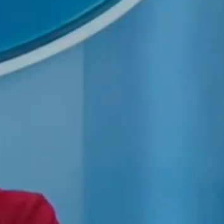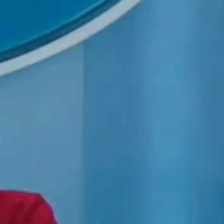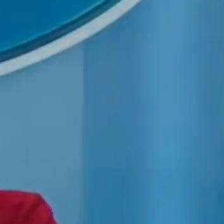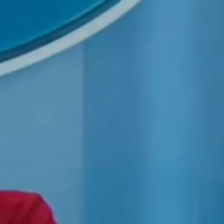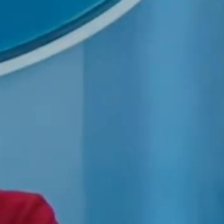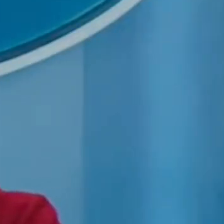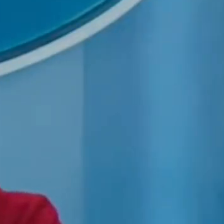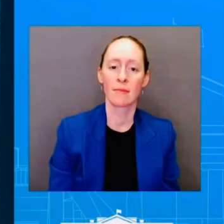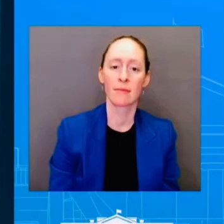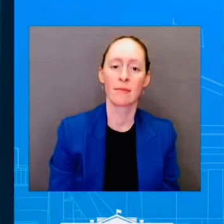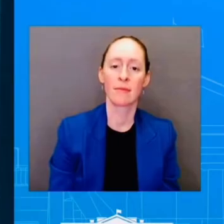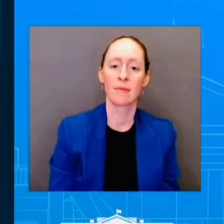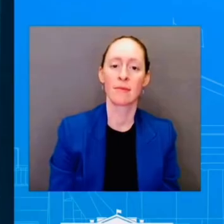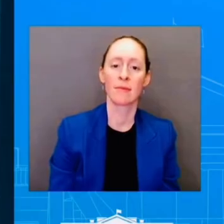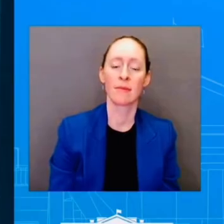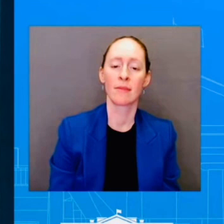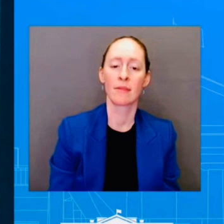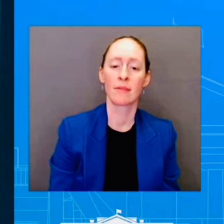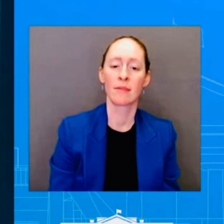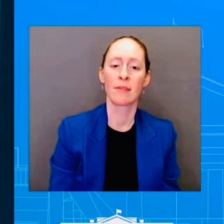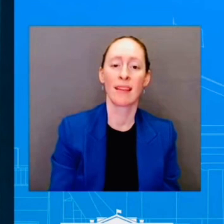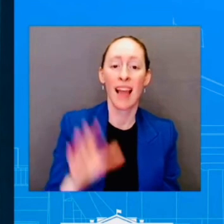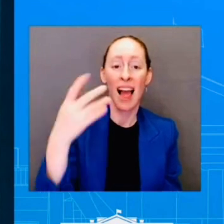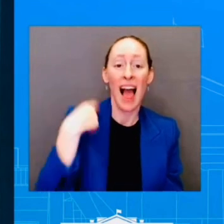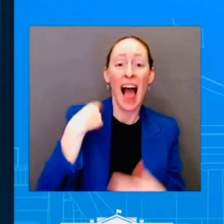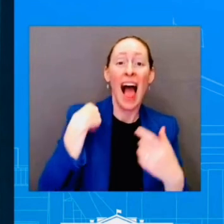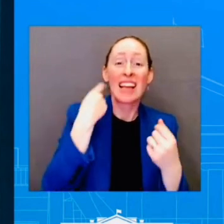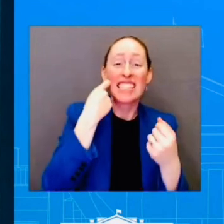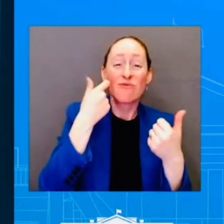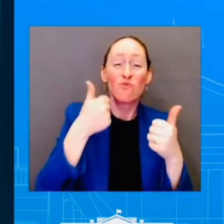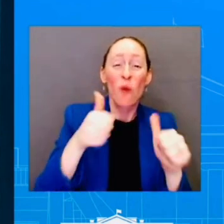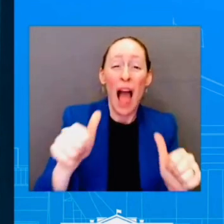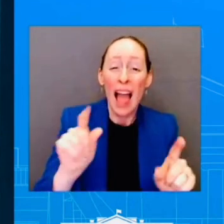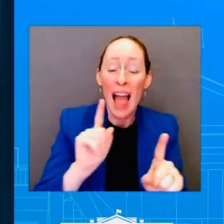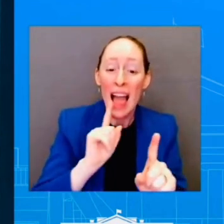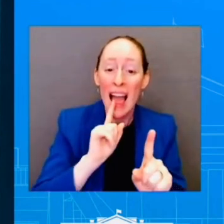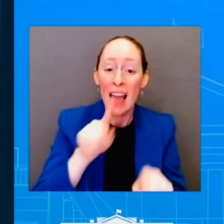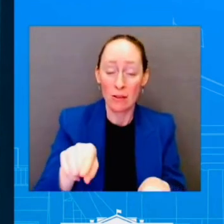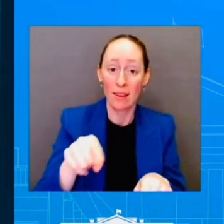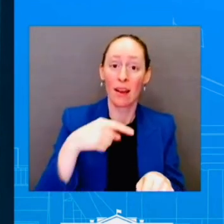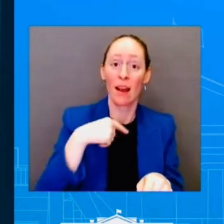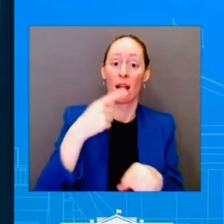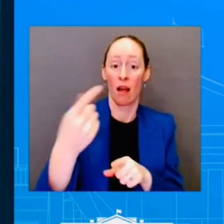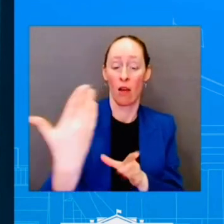just tried to answer your question. You shut me down. So now your colleague is going to. Let me ask the